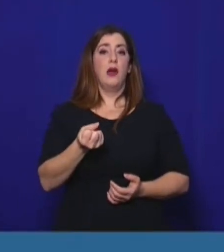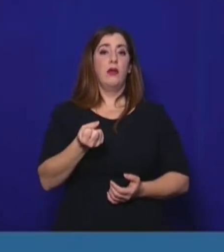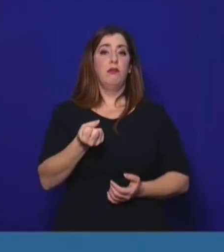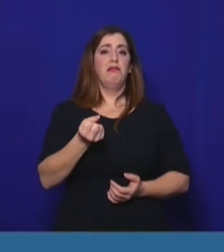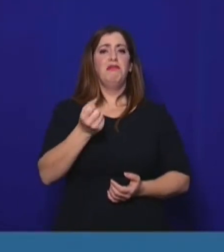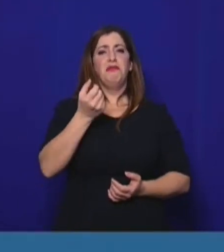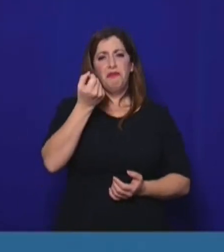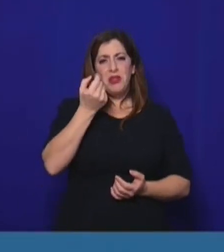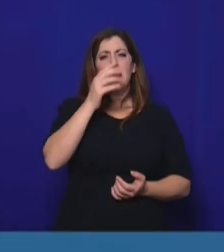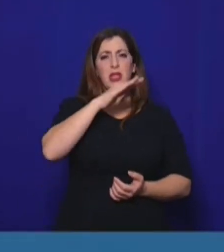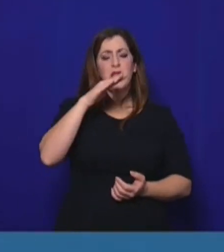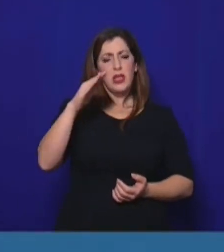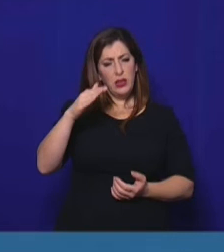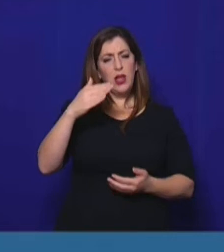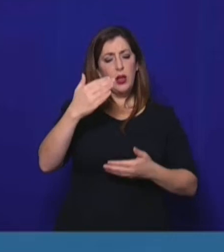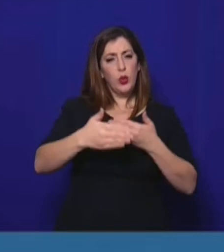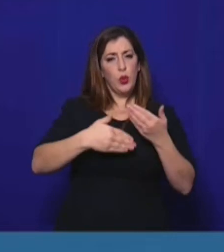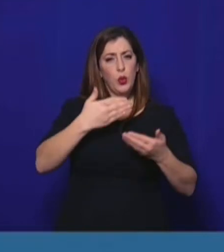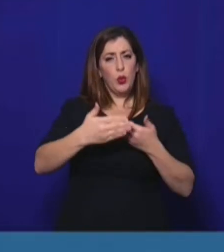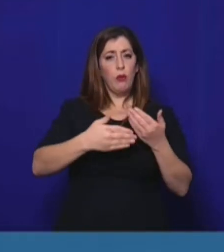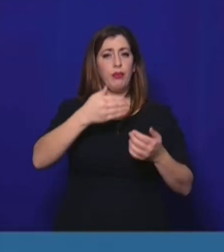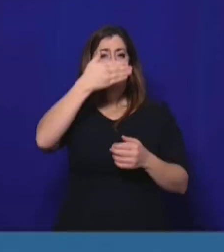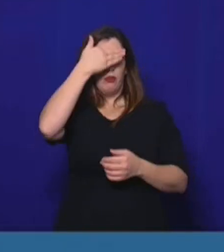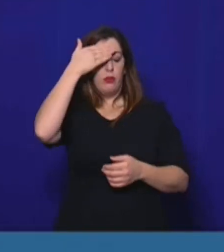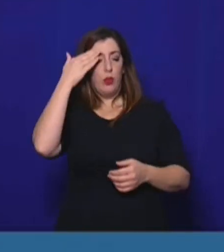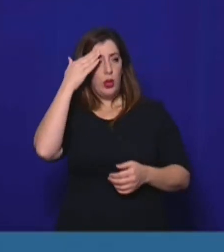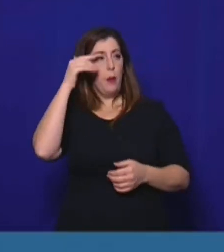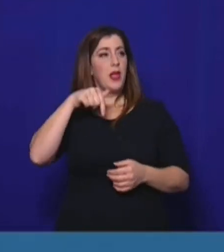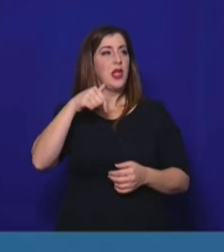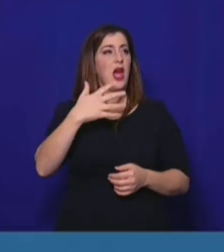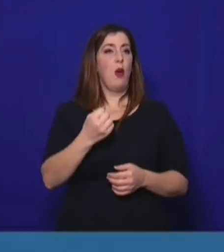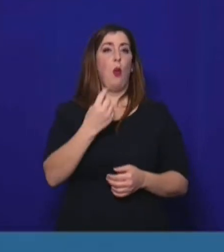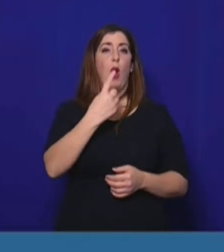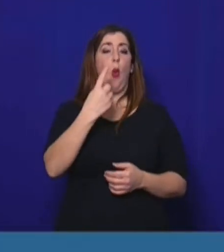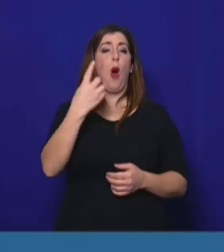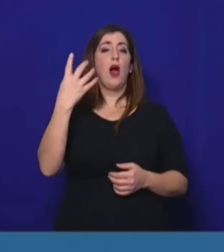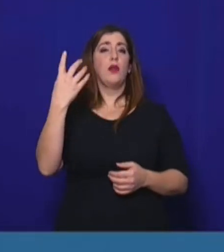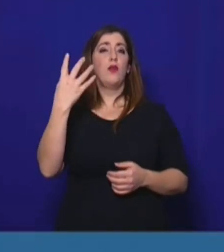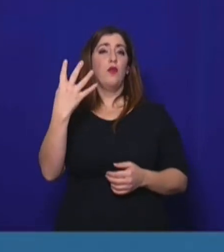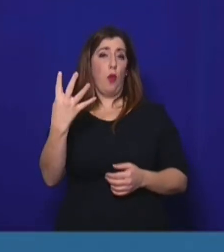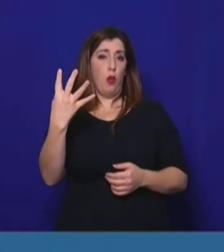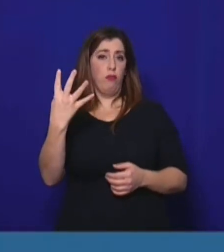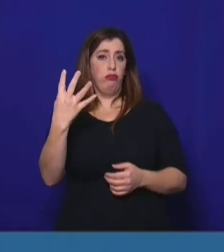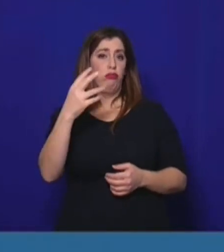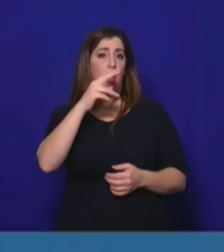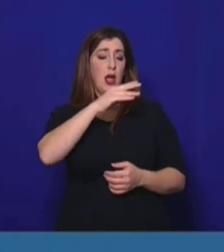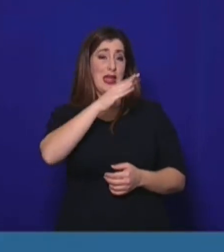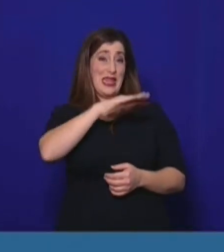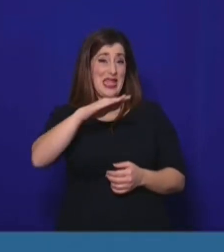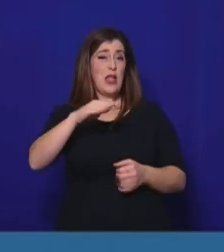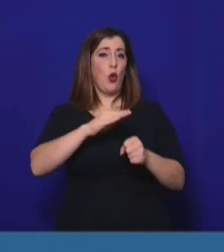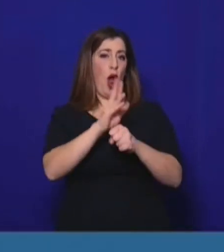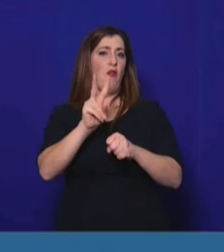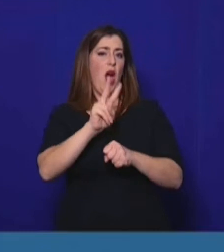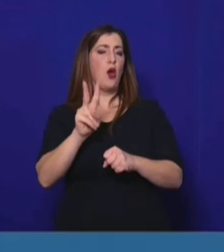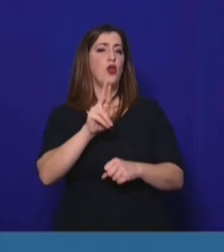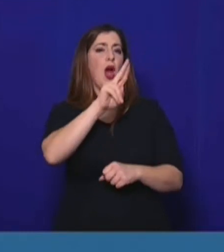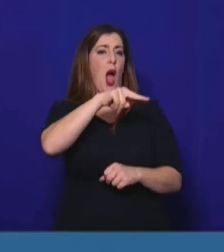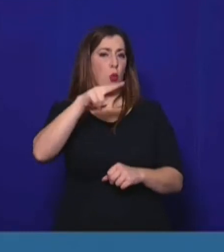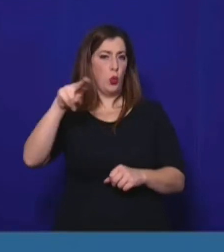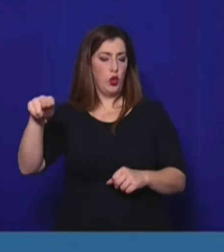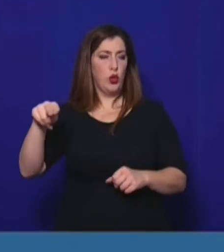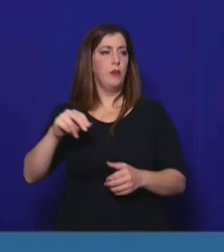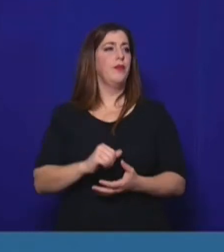dejjem bħalissa għandna 114 active cases li huma minn għawdex fost il-każijiet attivi li